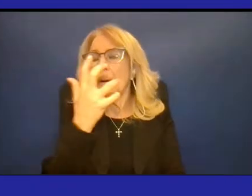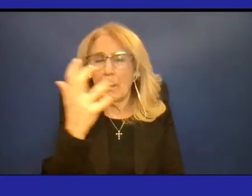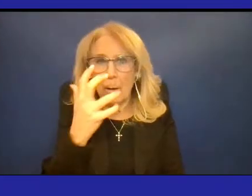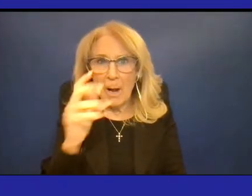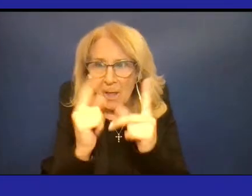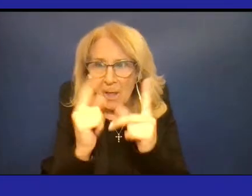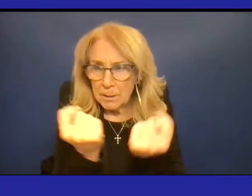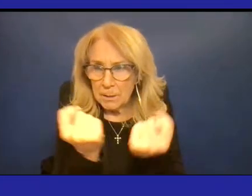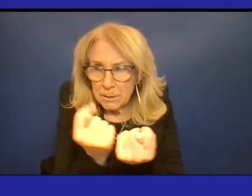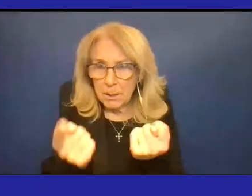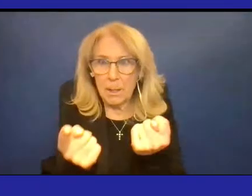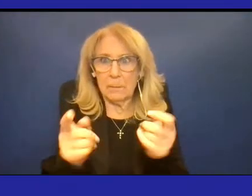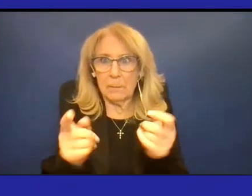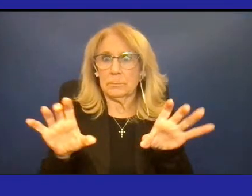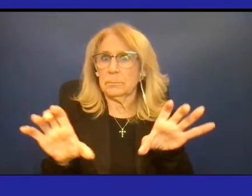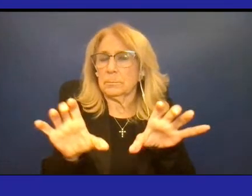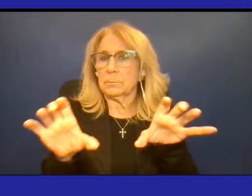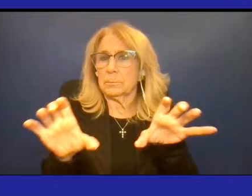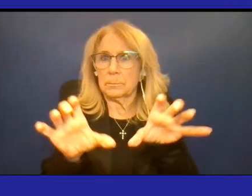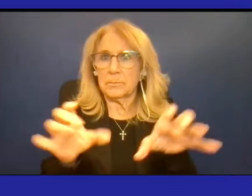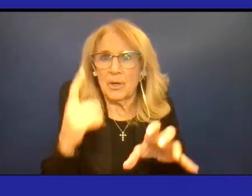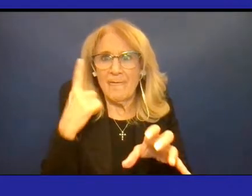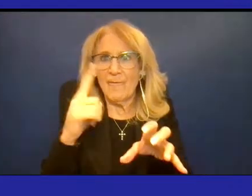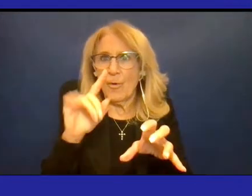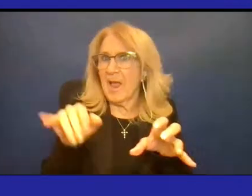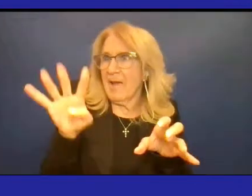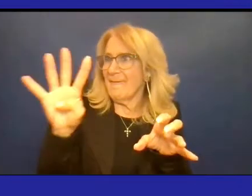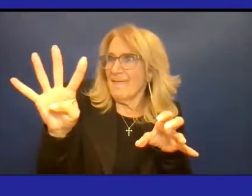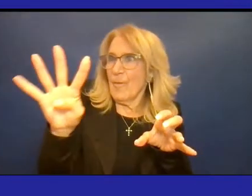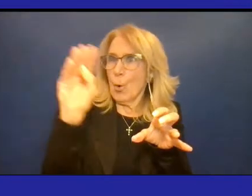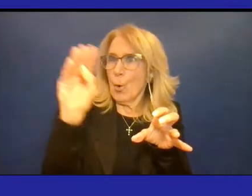keep it in this 4% range.